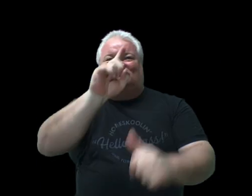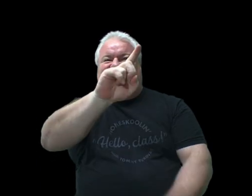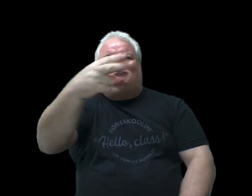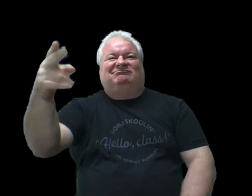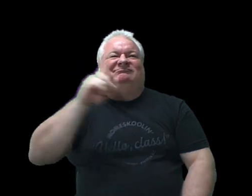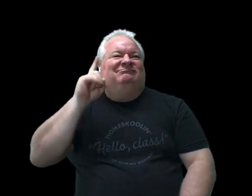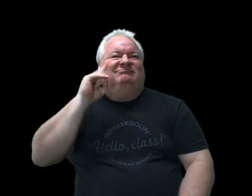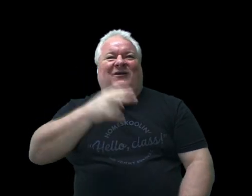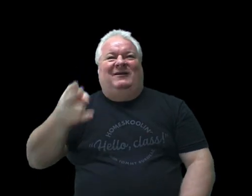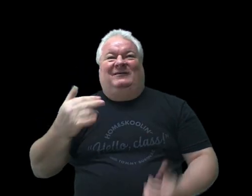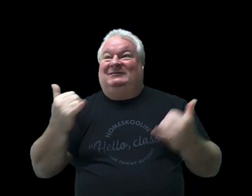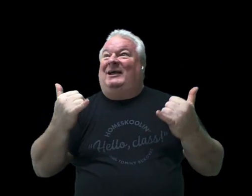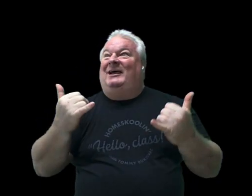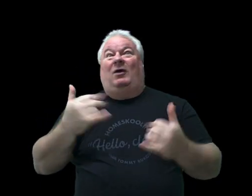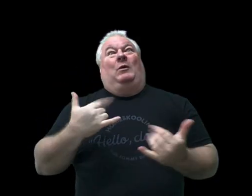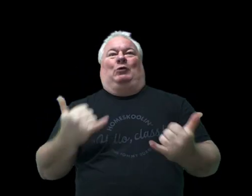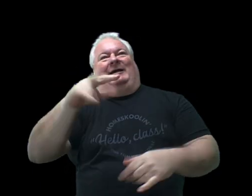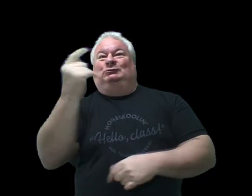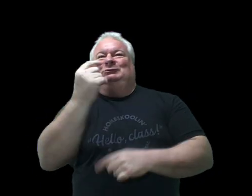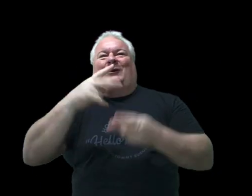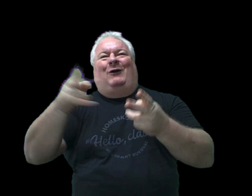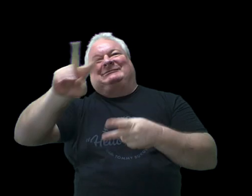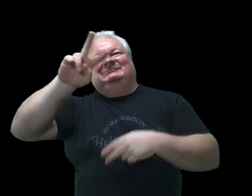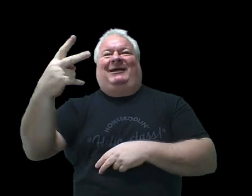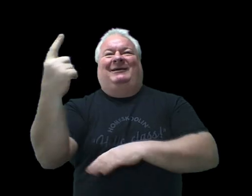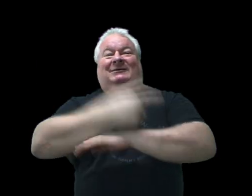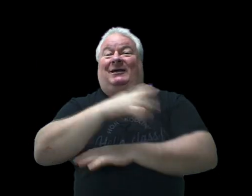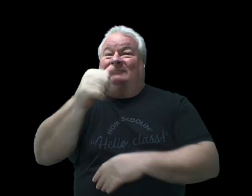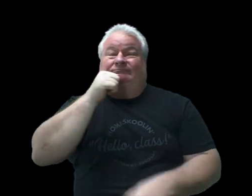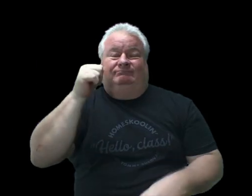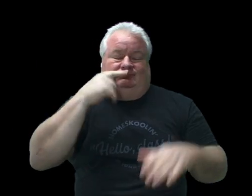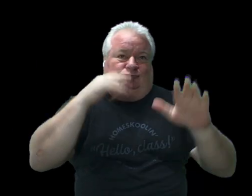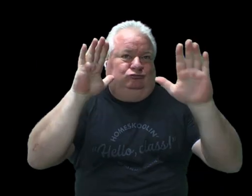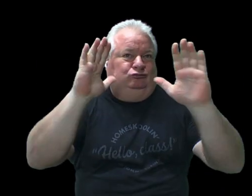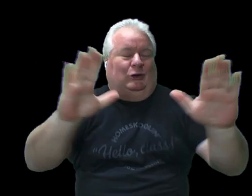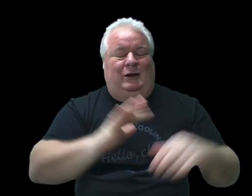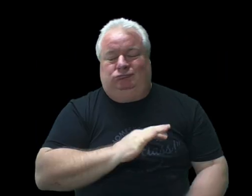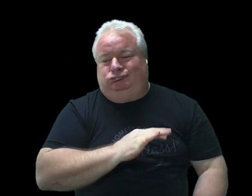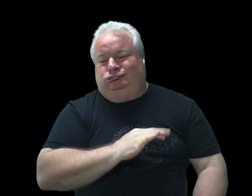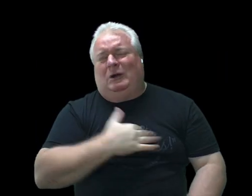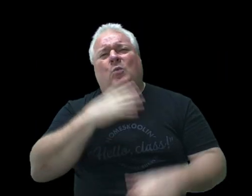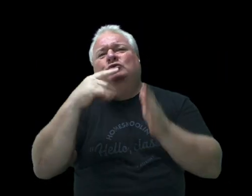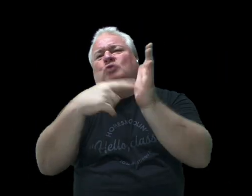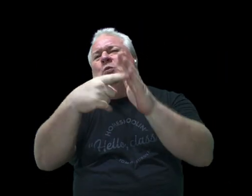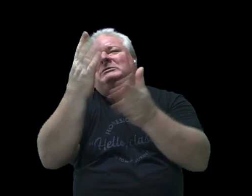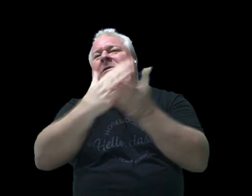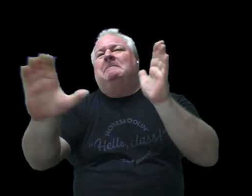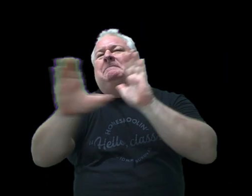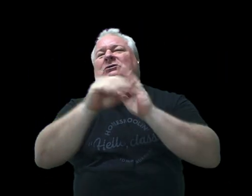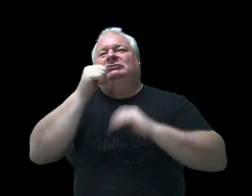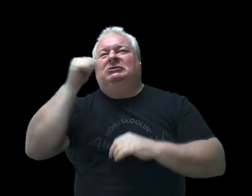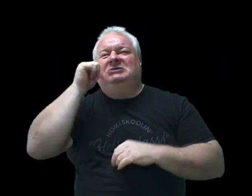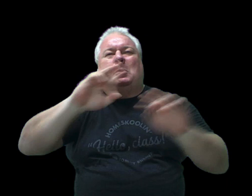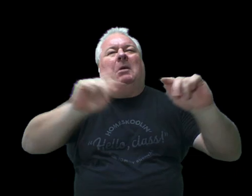DHH scholars. Today is day 2, and we had a great day. I will share some pictures